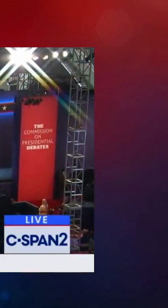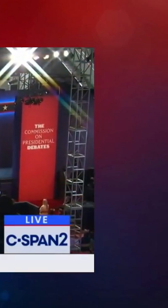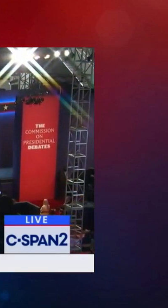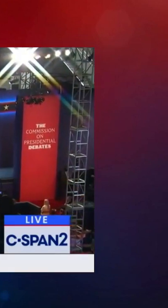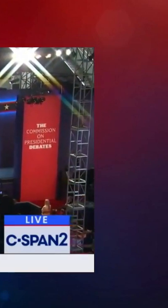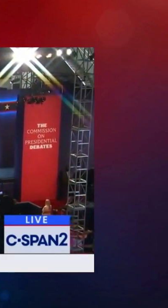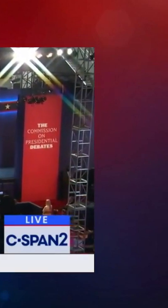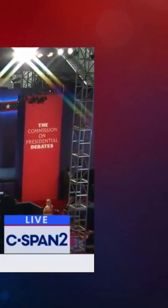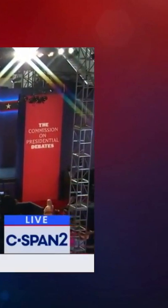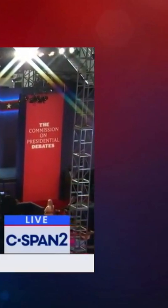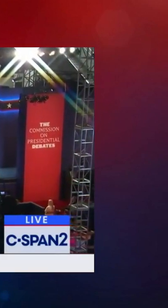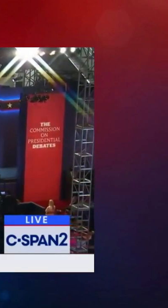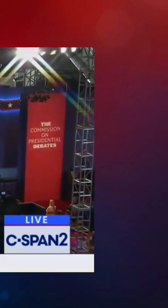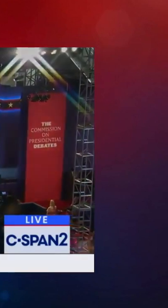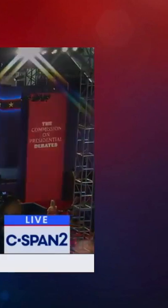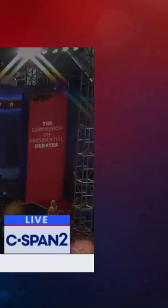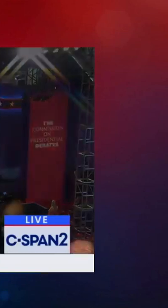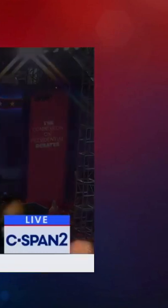No,